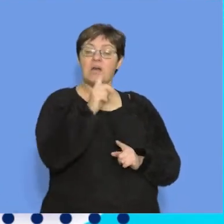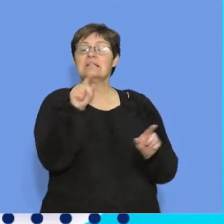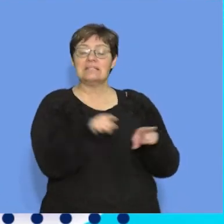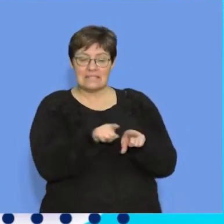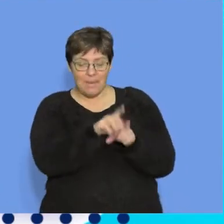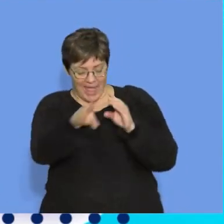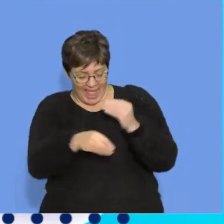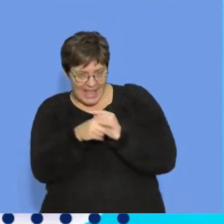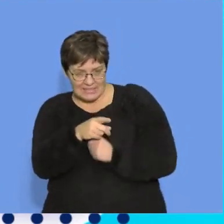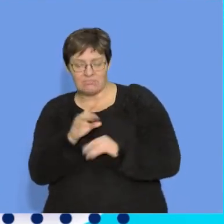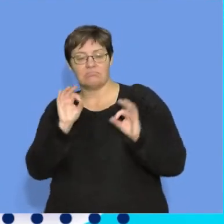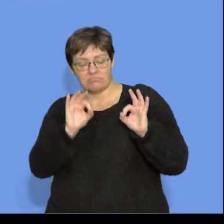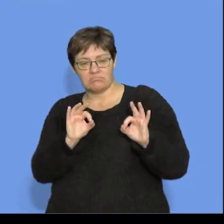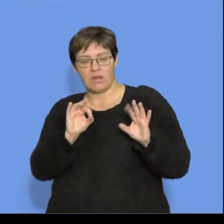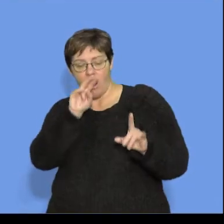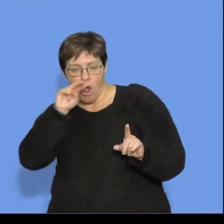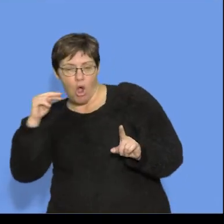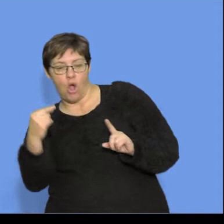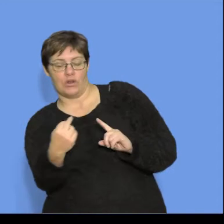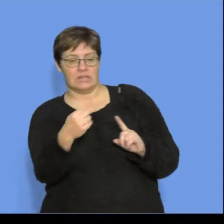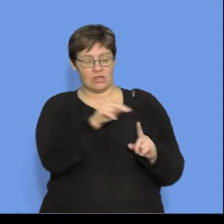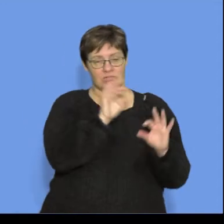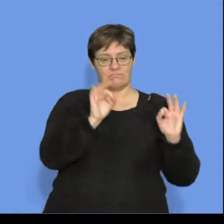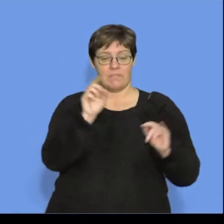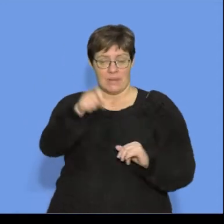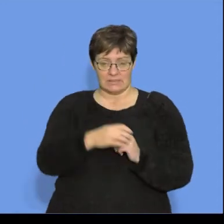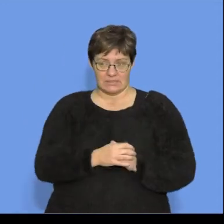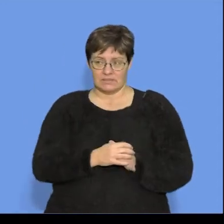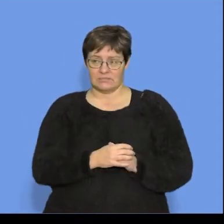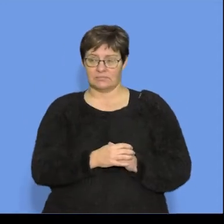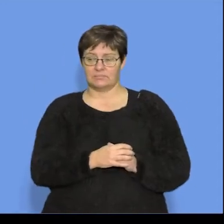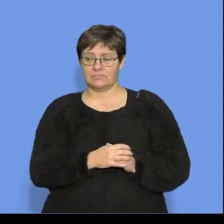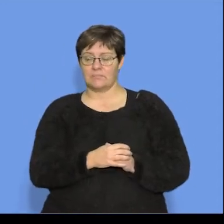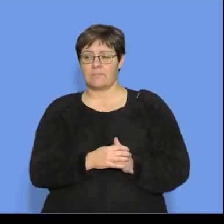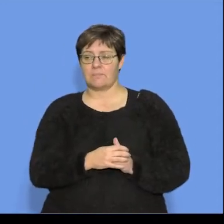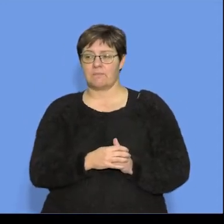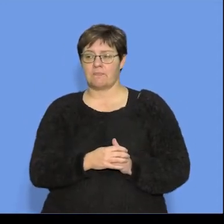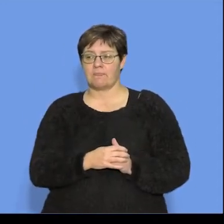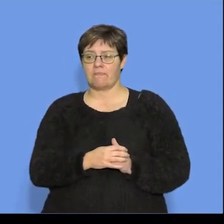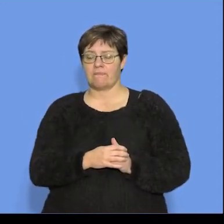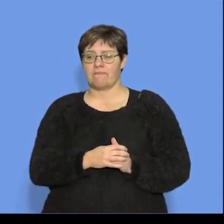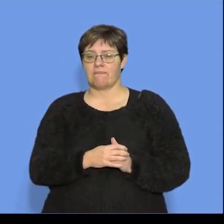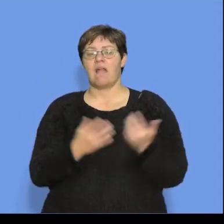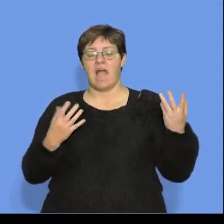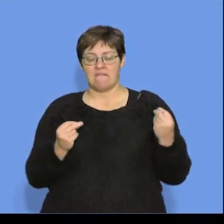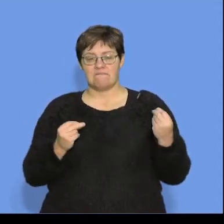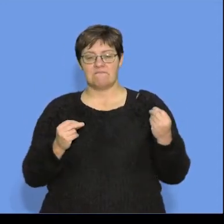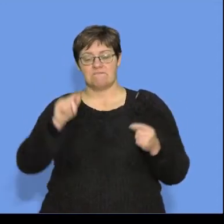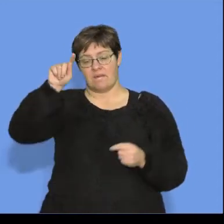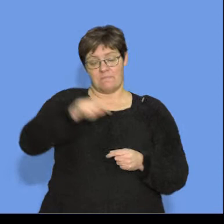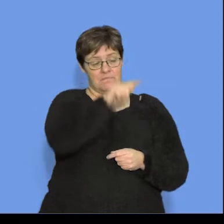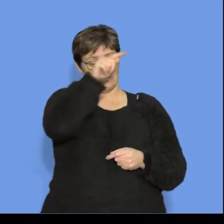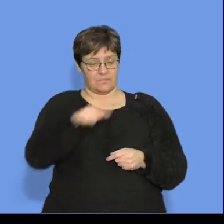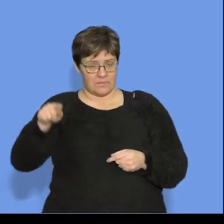the correct orientation. What do I mean by that? It means that if we have a p orbital that's going